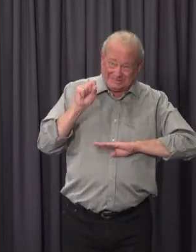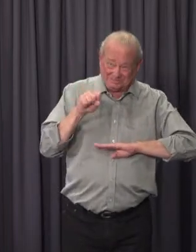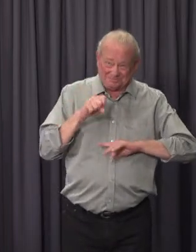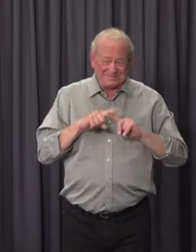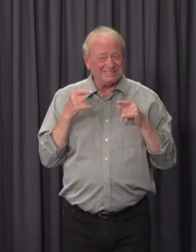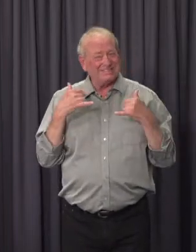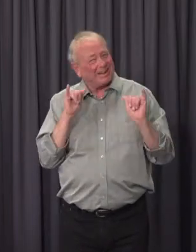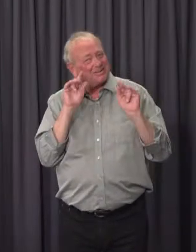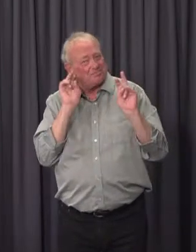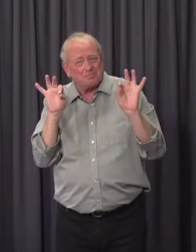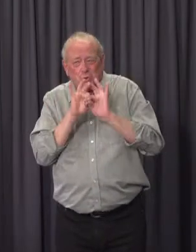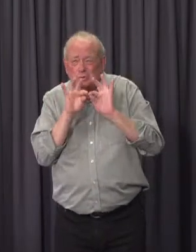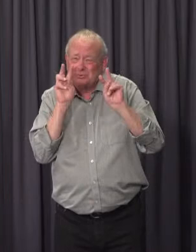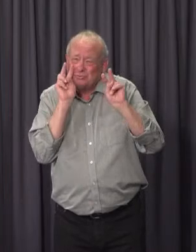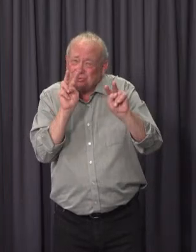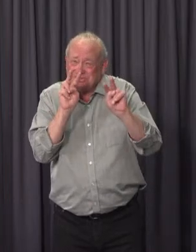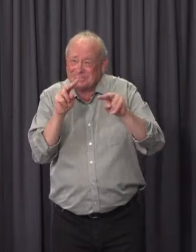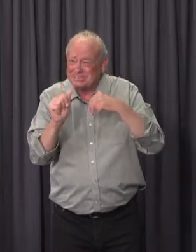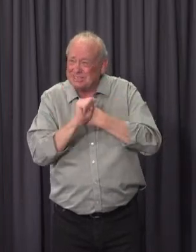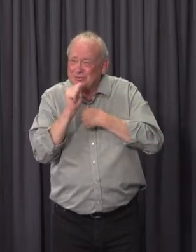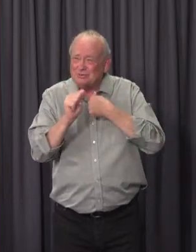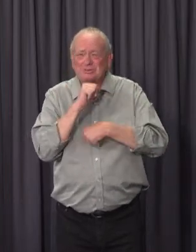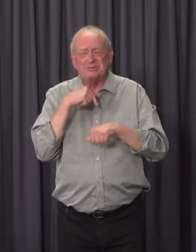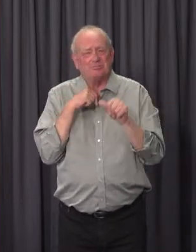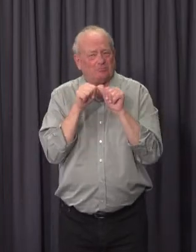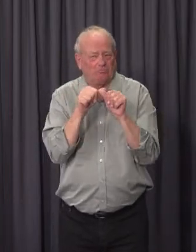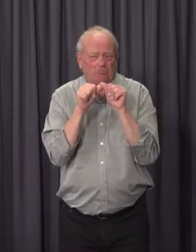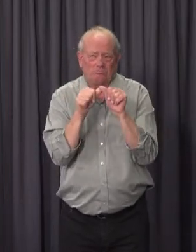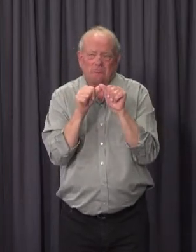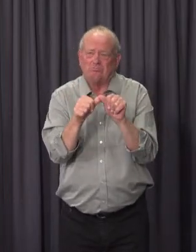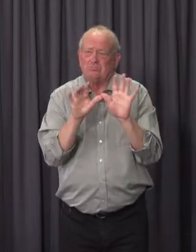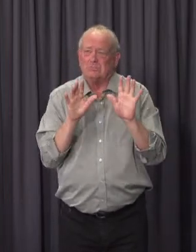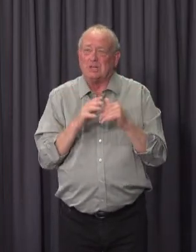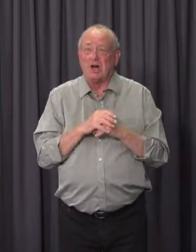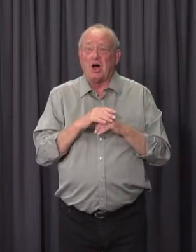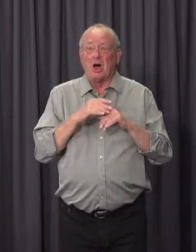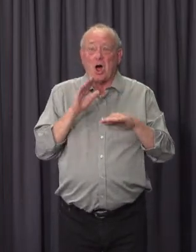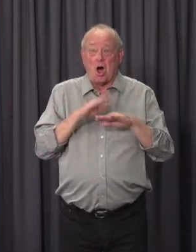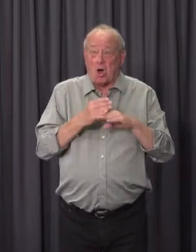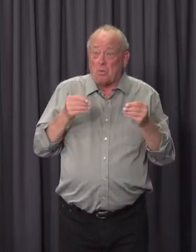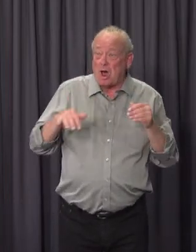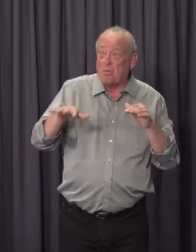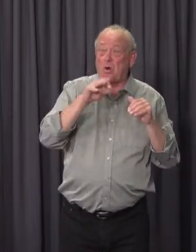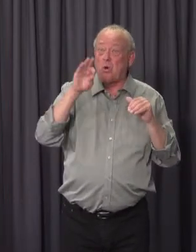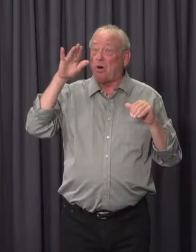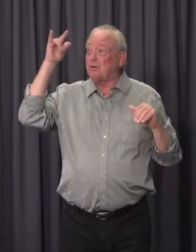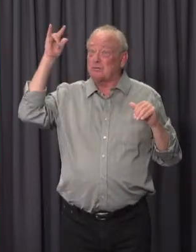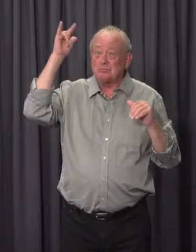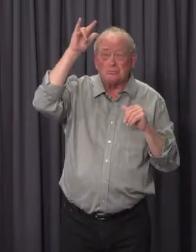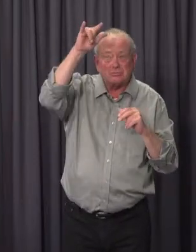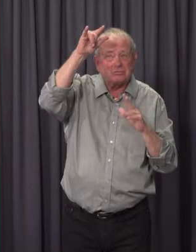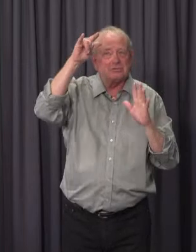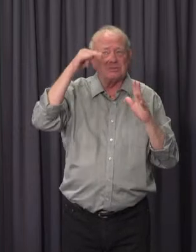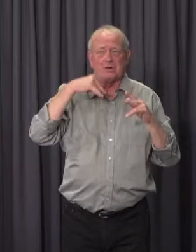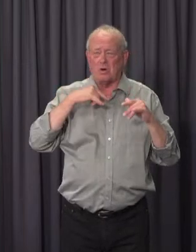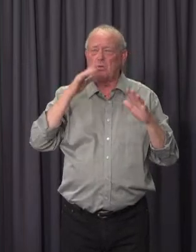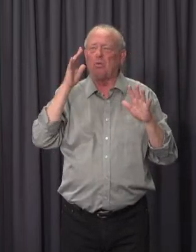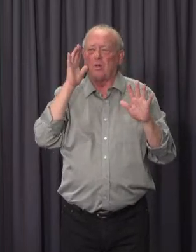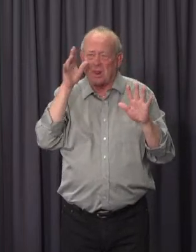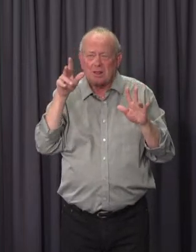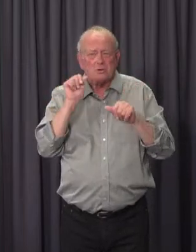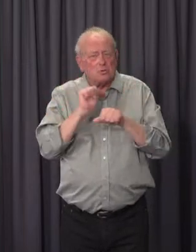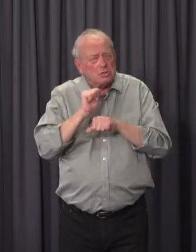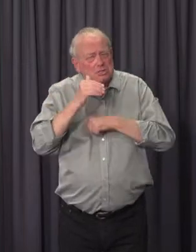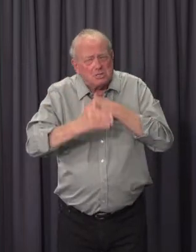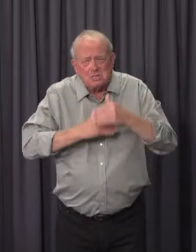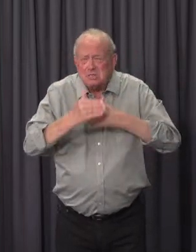the ground and in the air, and we'll be providing municipalities with as much information as we can to help them make the